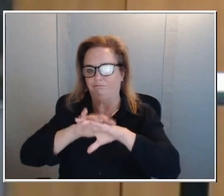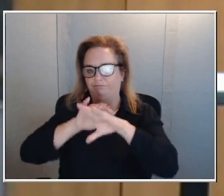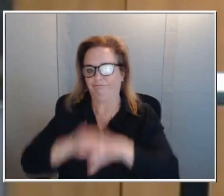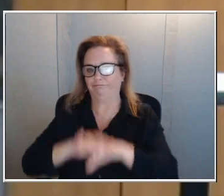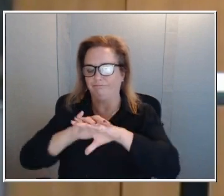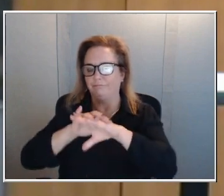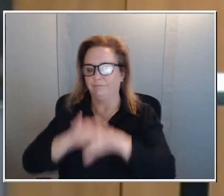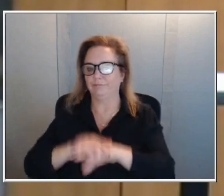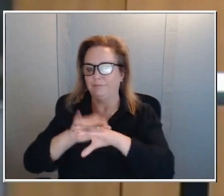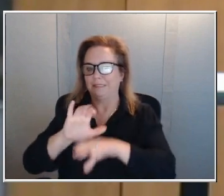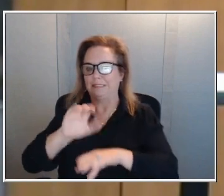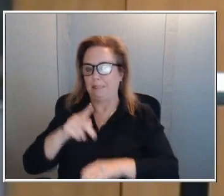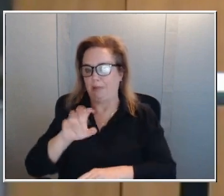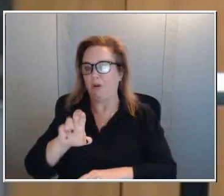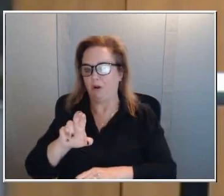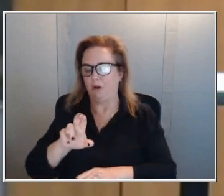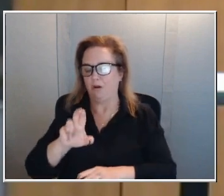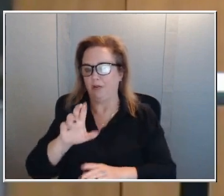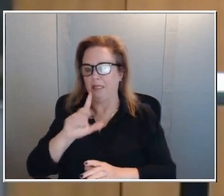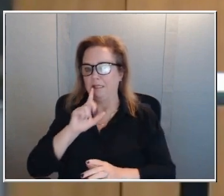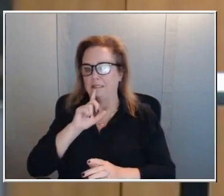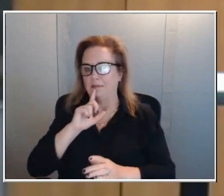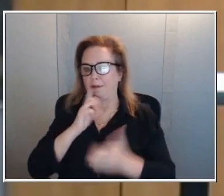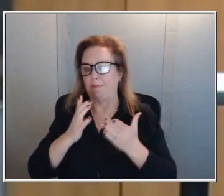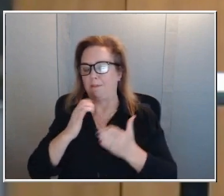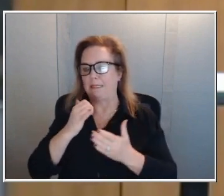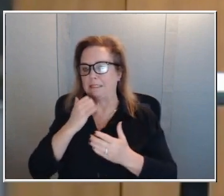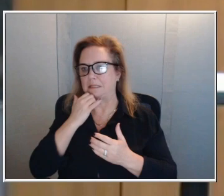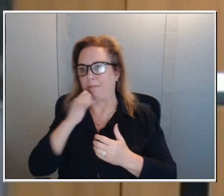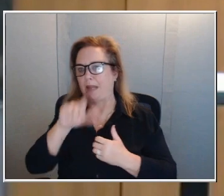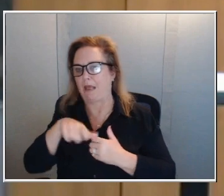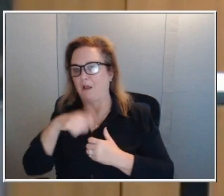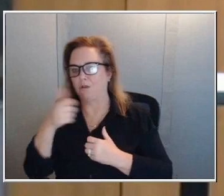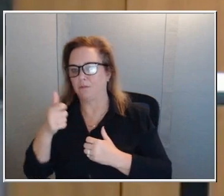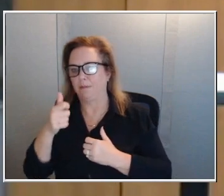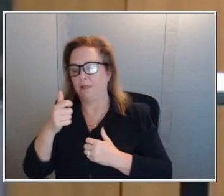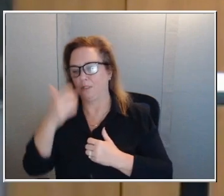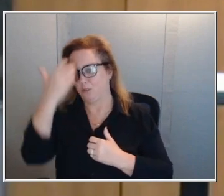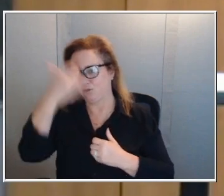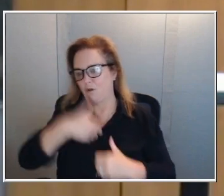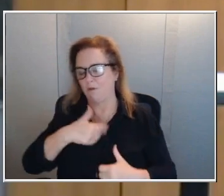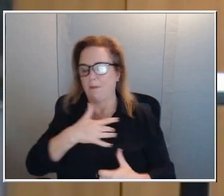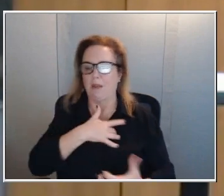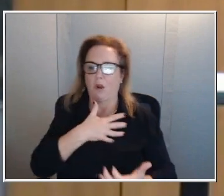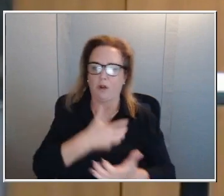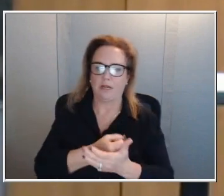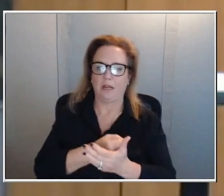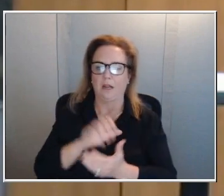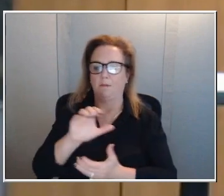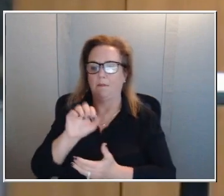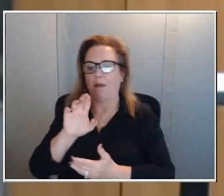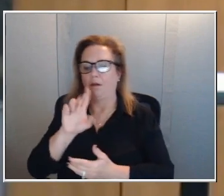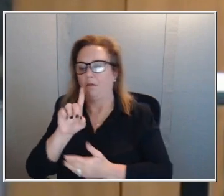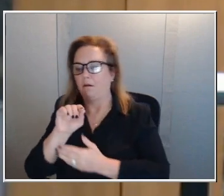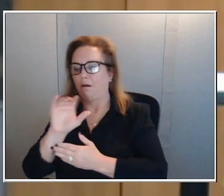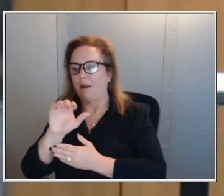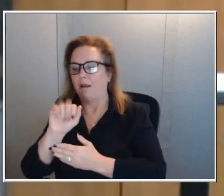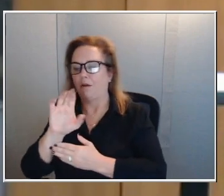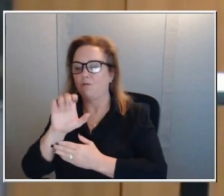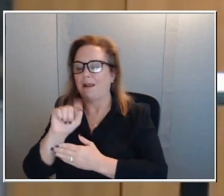compressions than be like, oh, this might be something else. This might be a stroke. It might be a heart attack. It might be cardiac arrest. I don't know what it